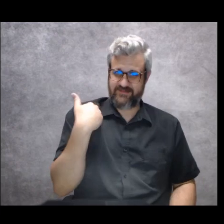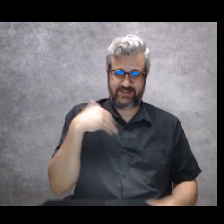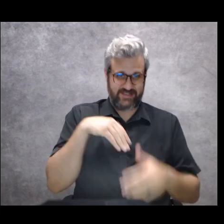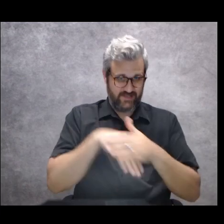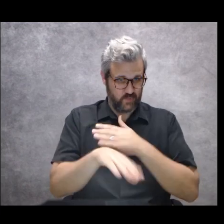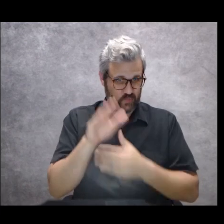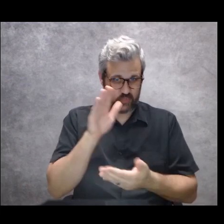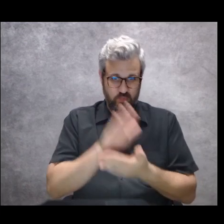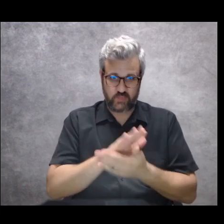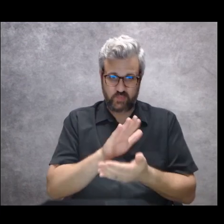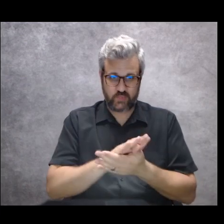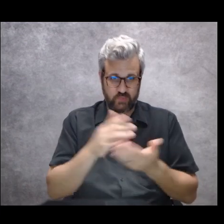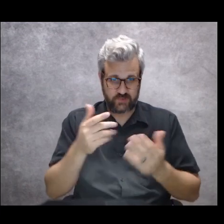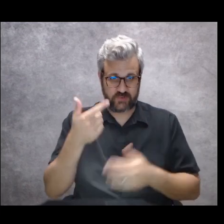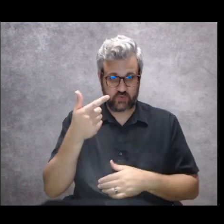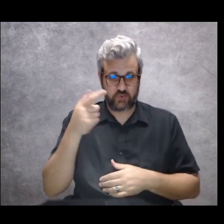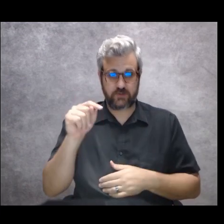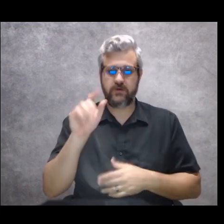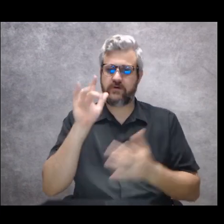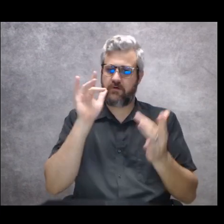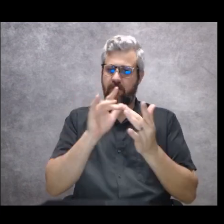state consultant.